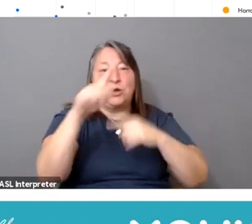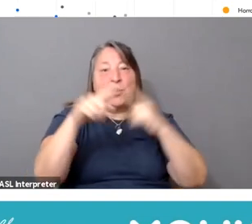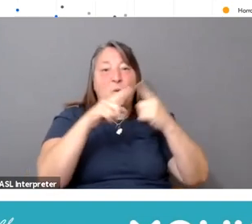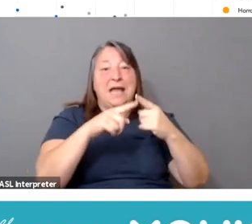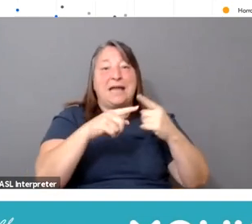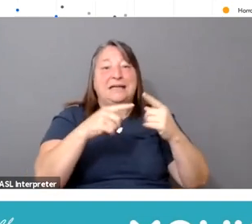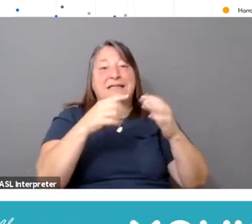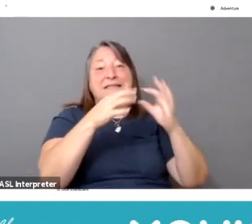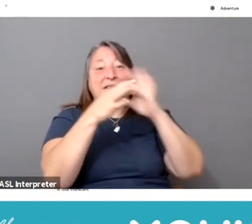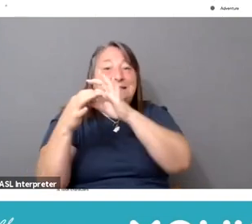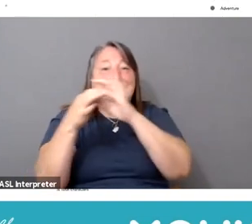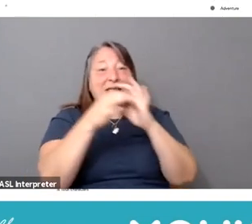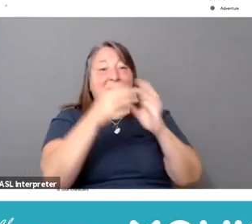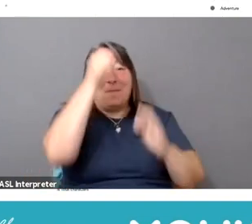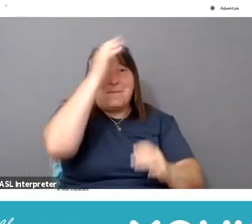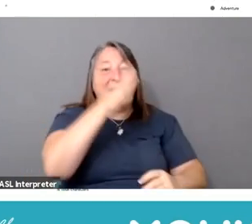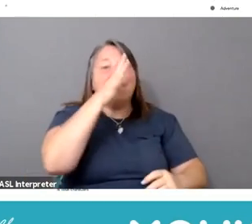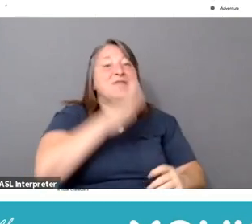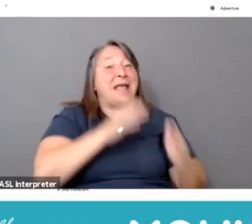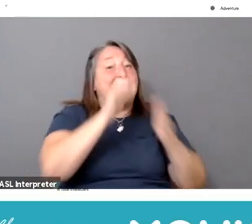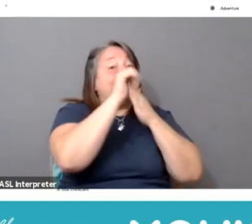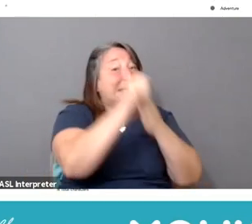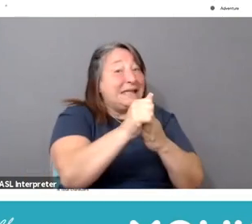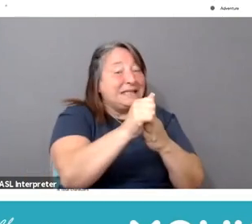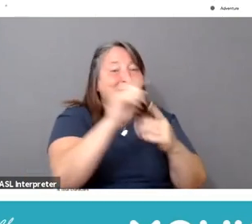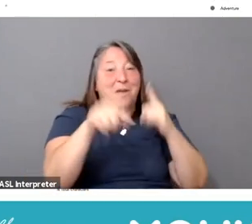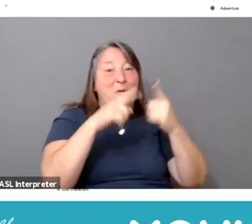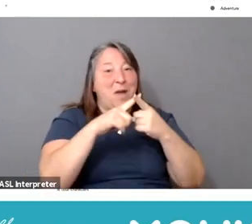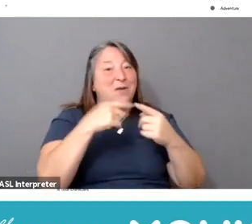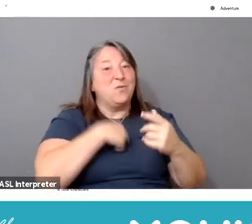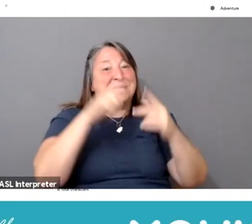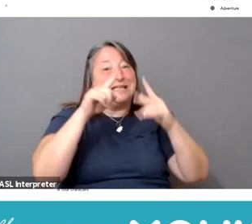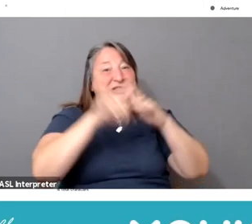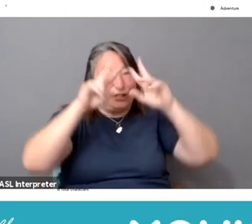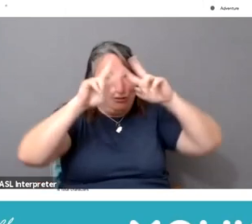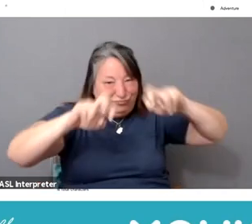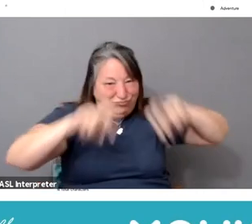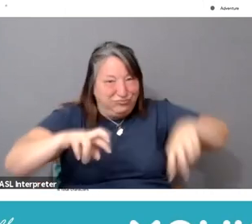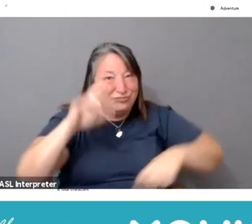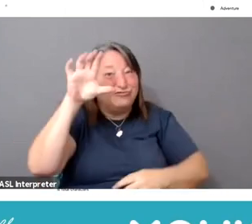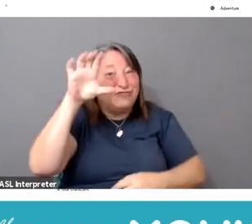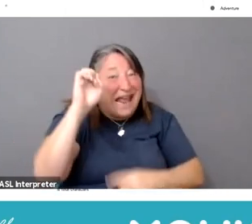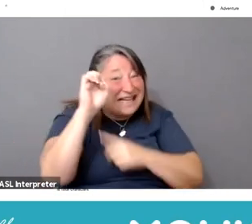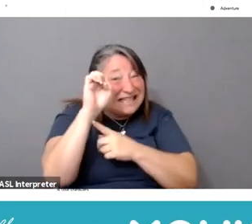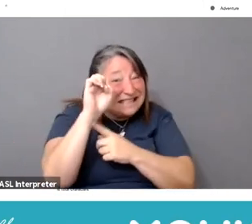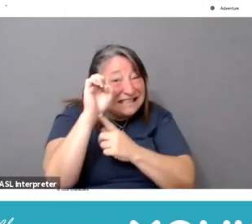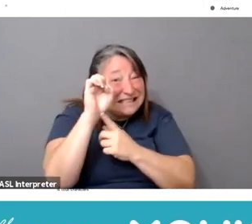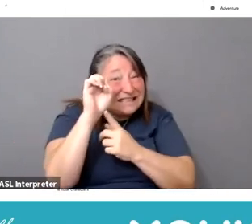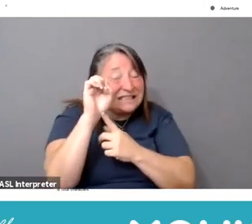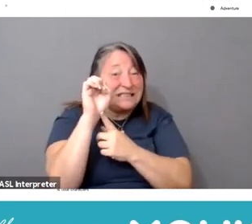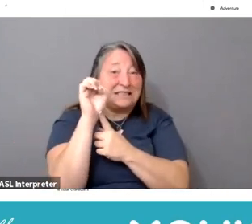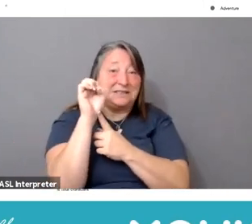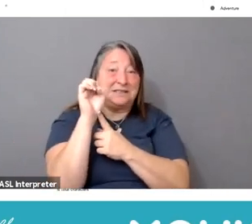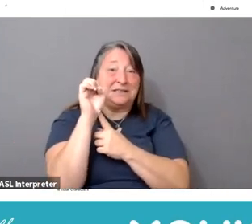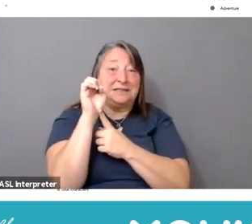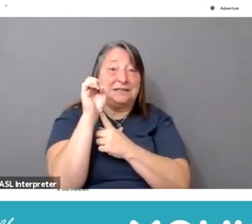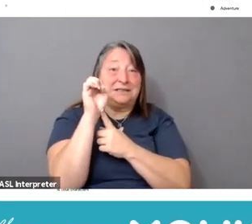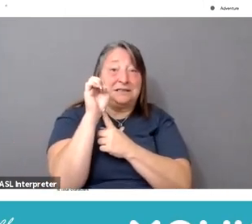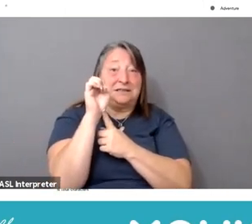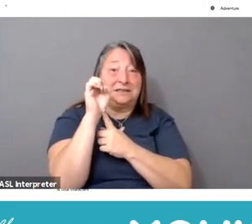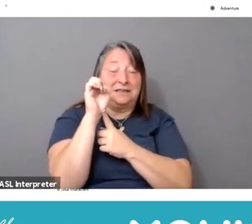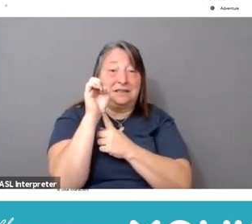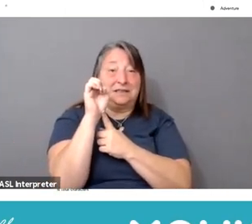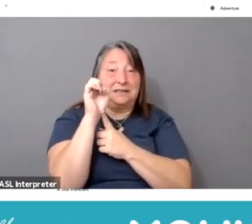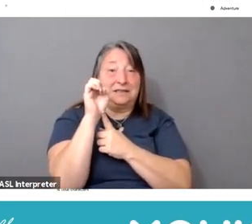and female leads. But when you look at race and unpack that specifically, we find that while white